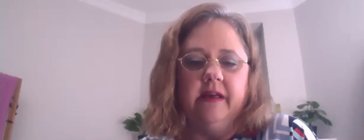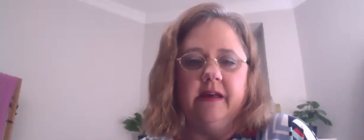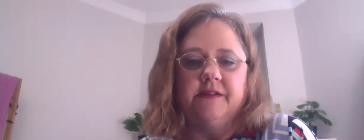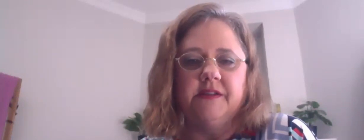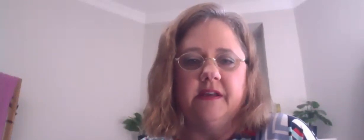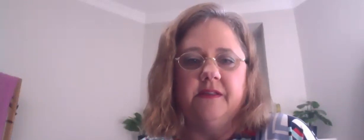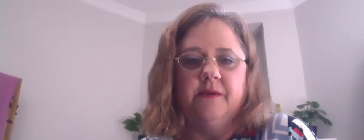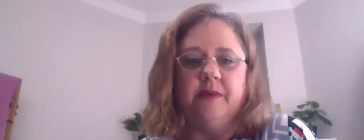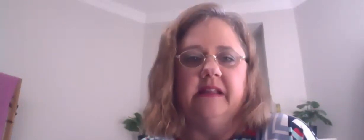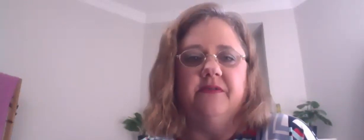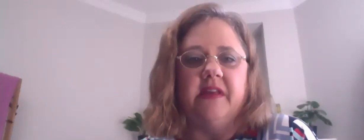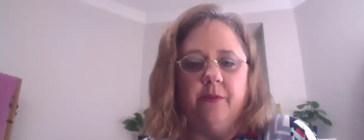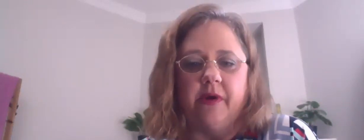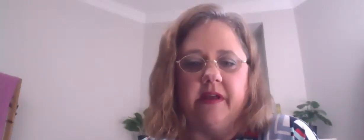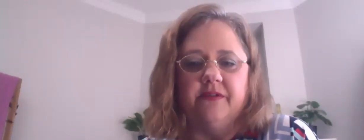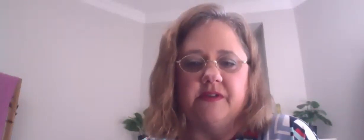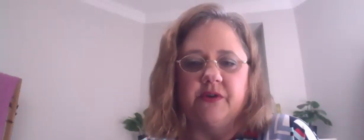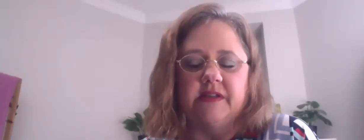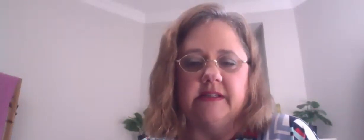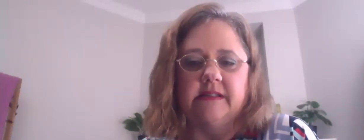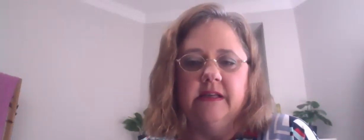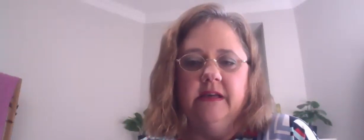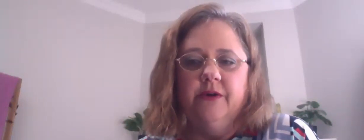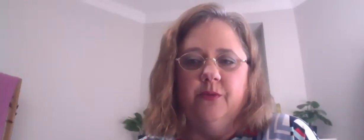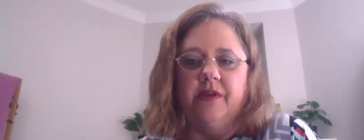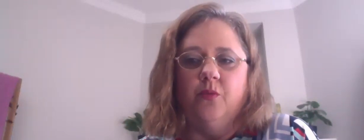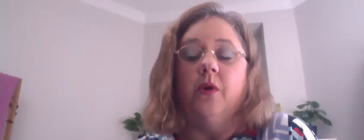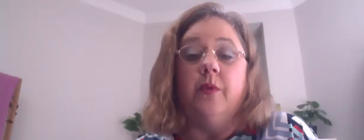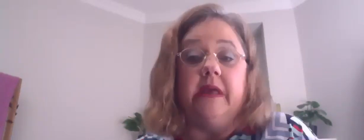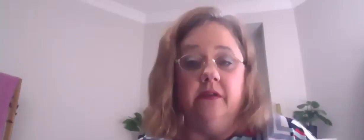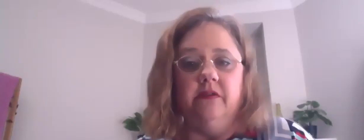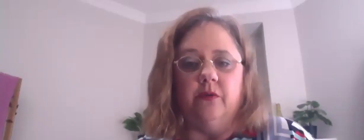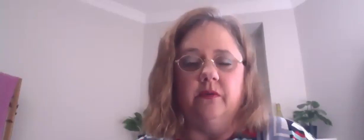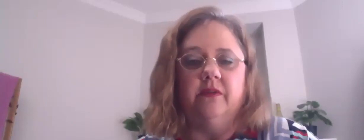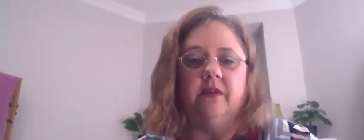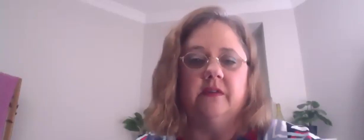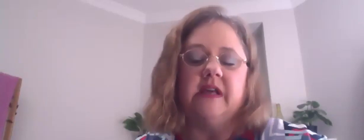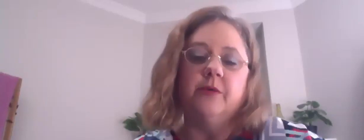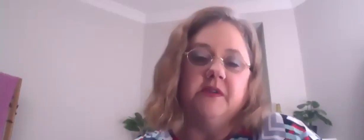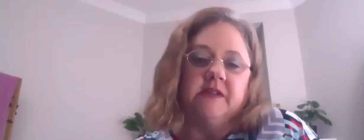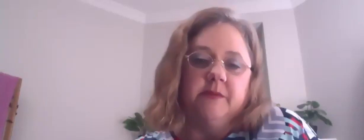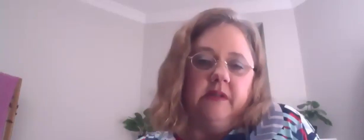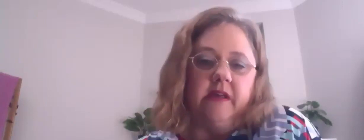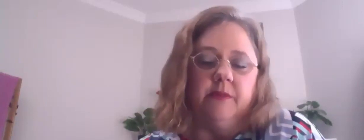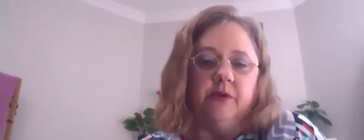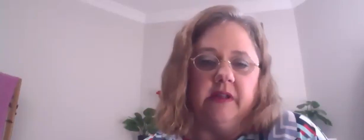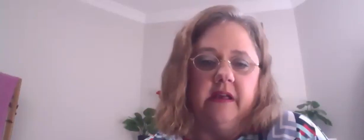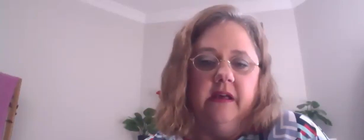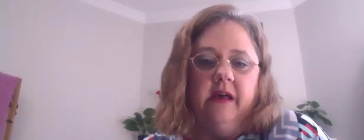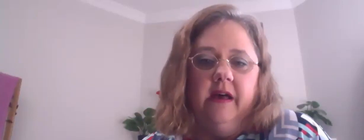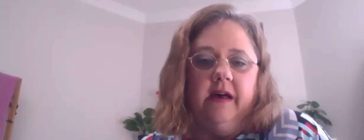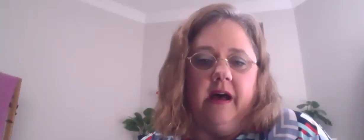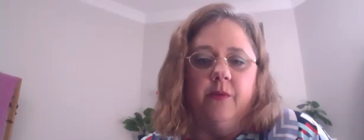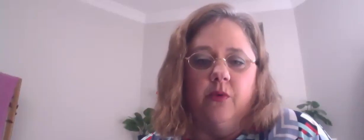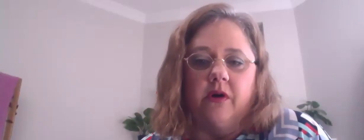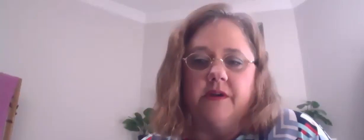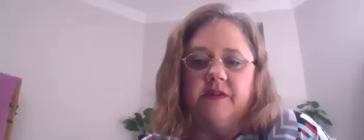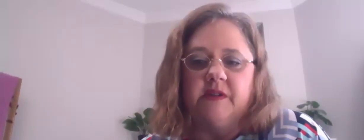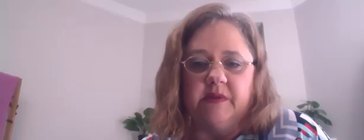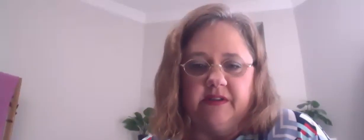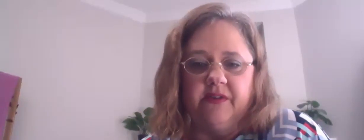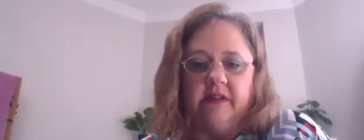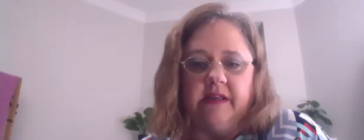struggling at the beginning of the outbreak of this crisis with what we could do to help the disability community. I